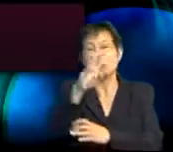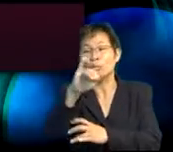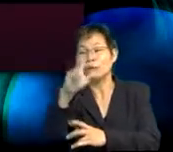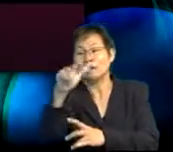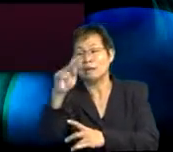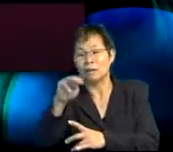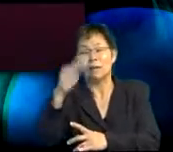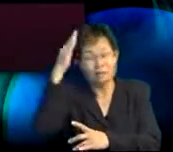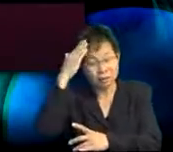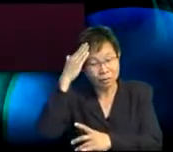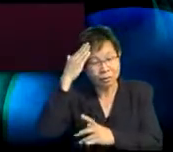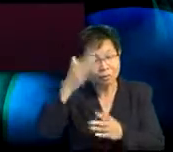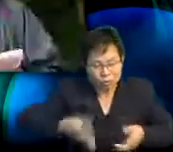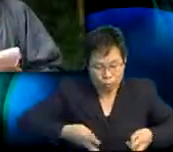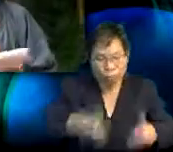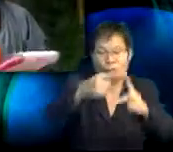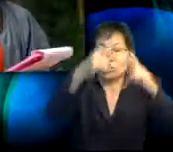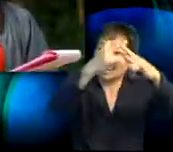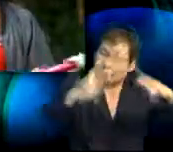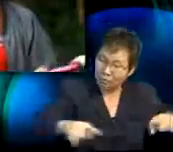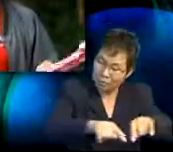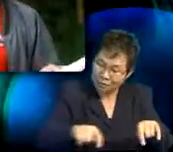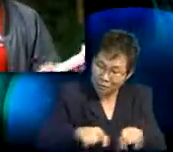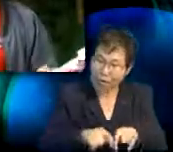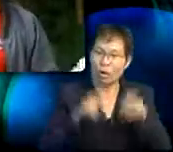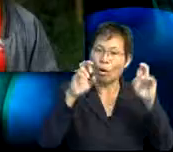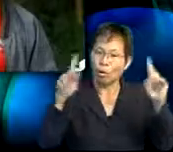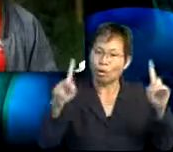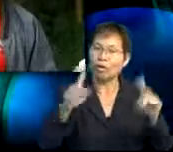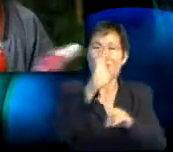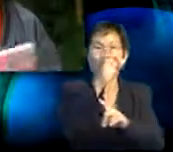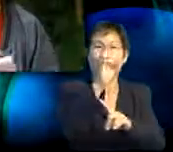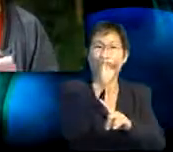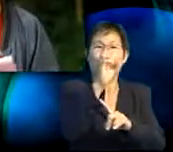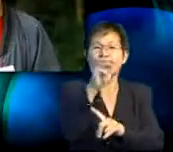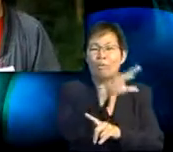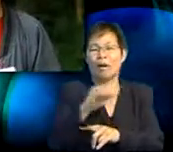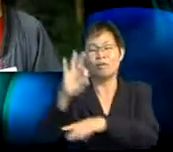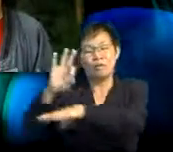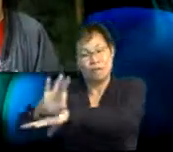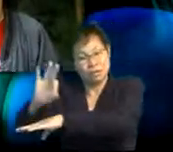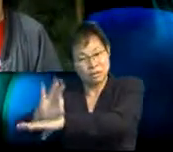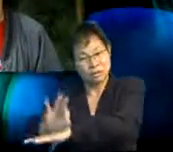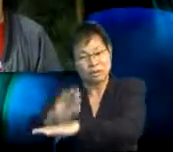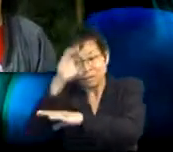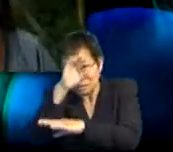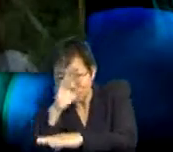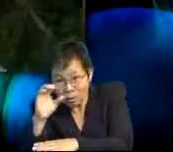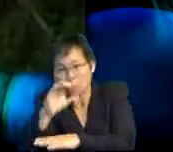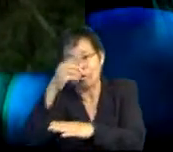knew the way to the campsite. Okay, enough forms and functions. I'll go snoop around for something else.